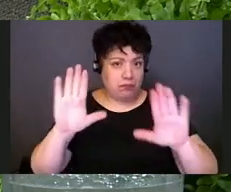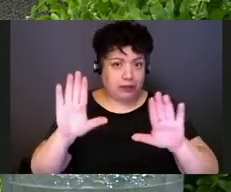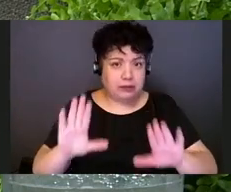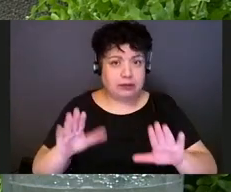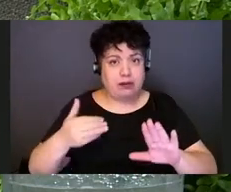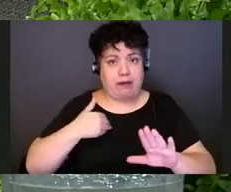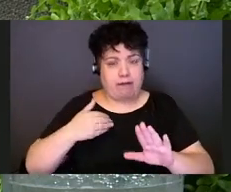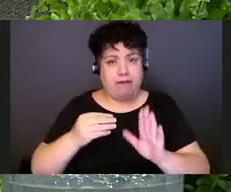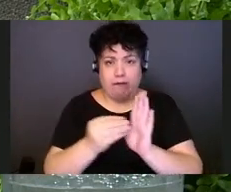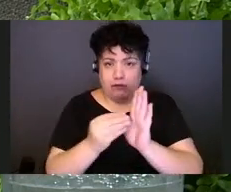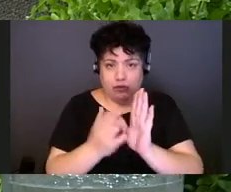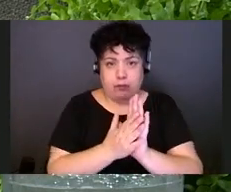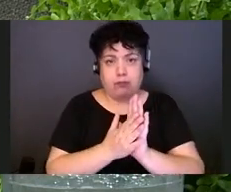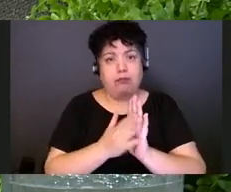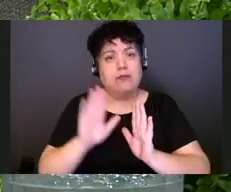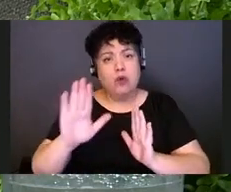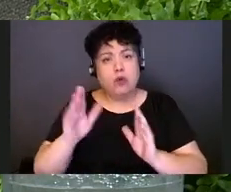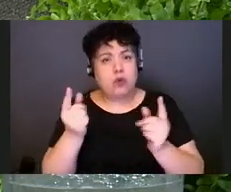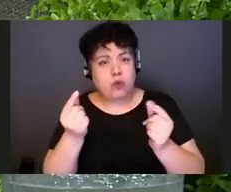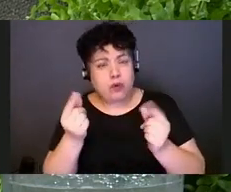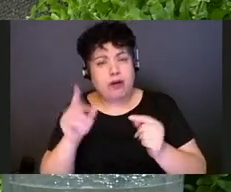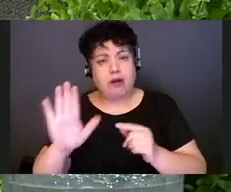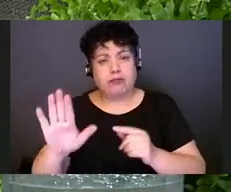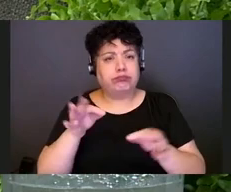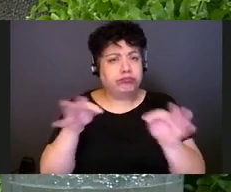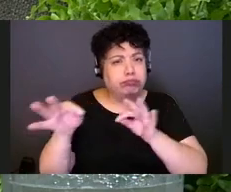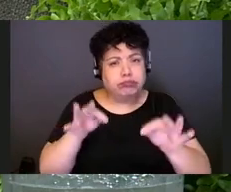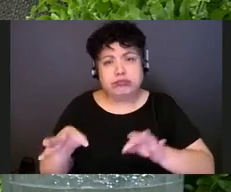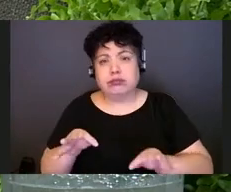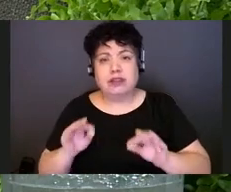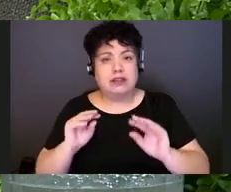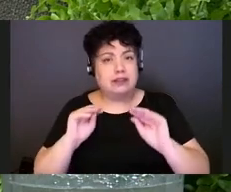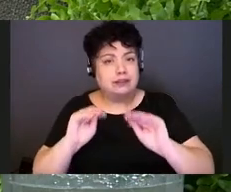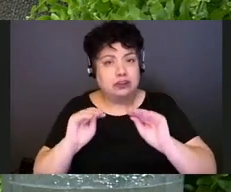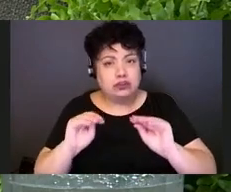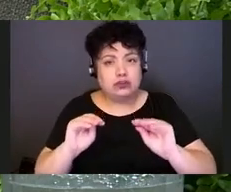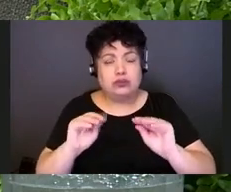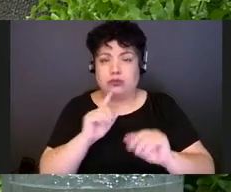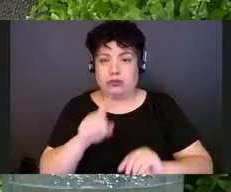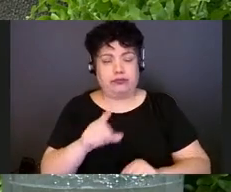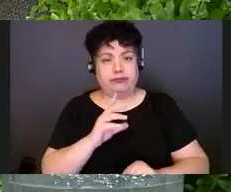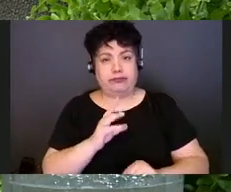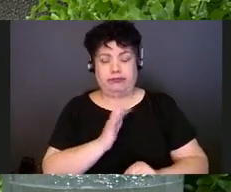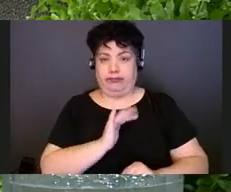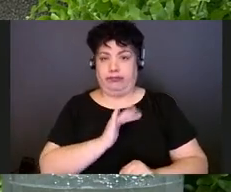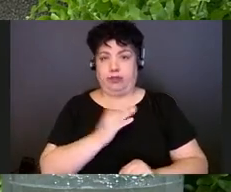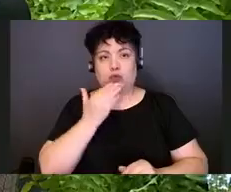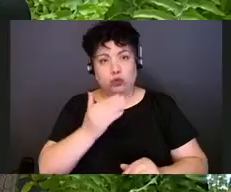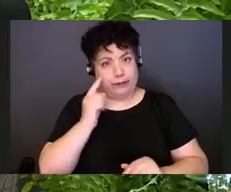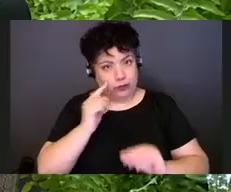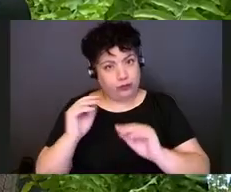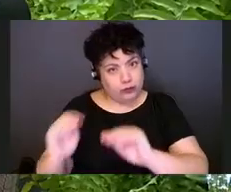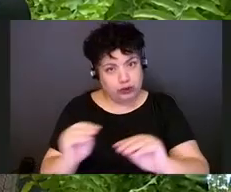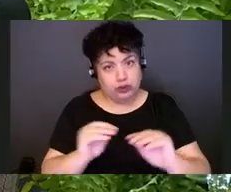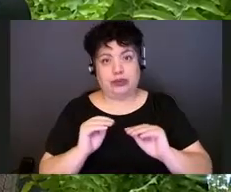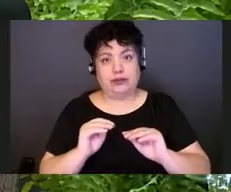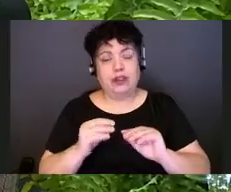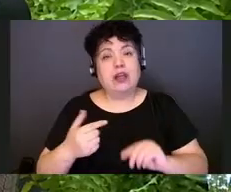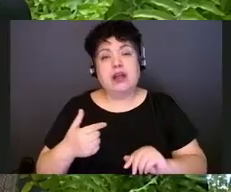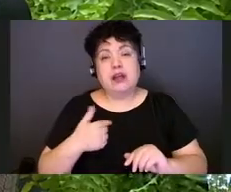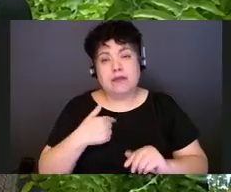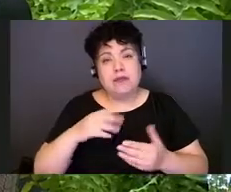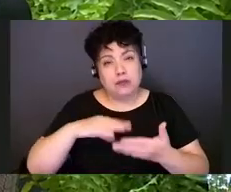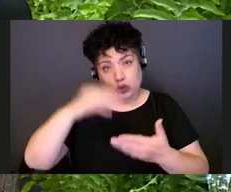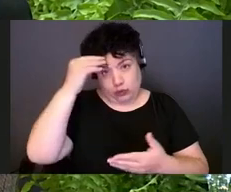about teaching. It's just really incredible. And I also learned when